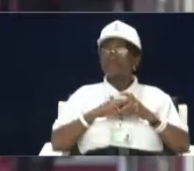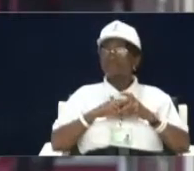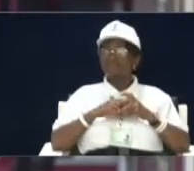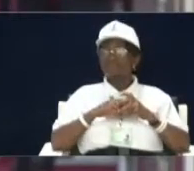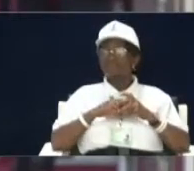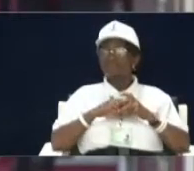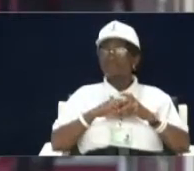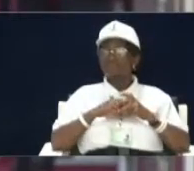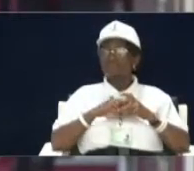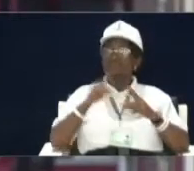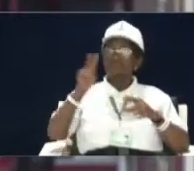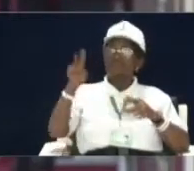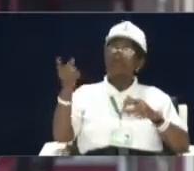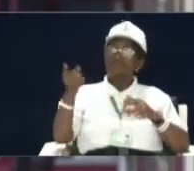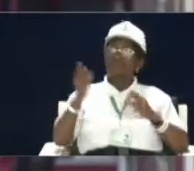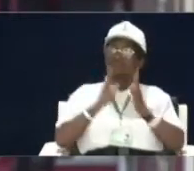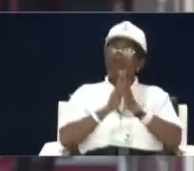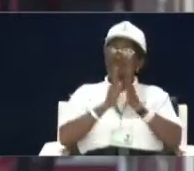Your second prayer